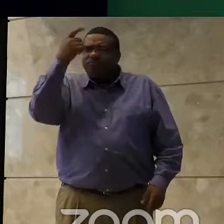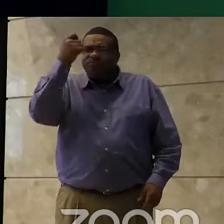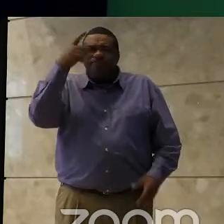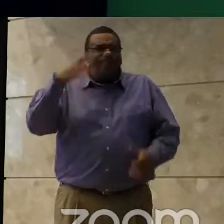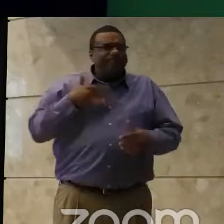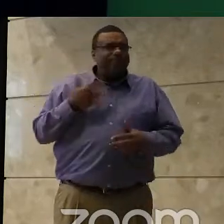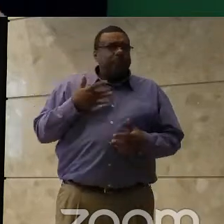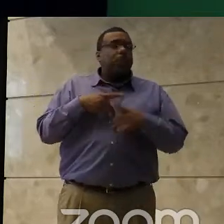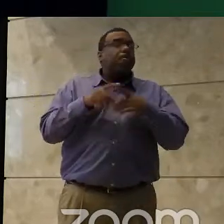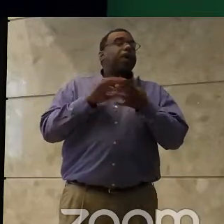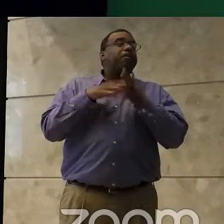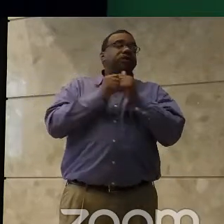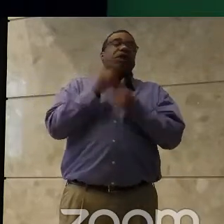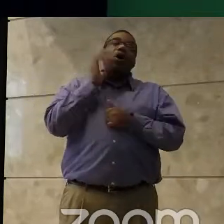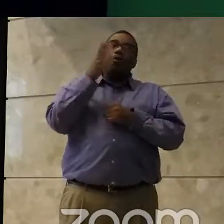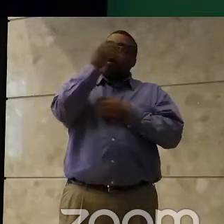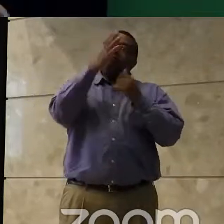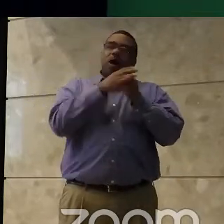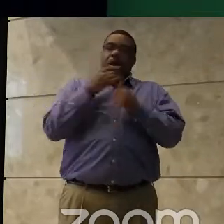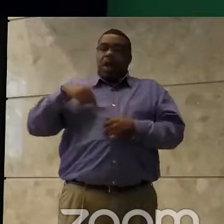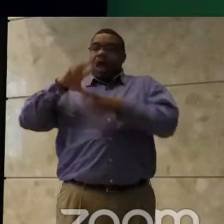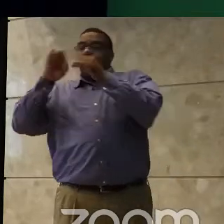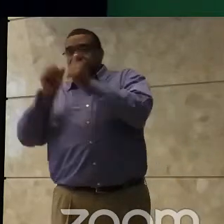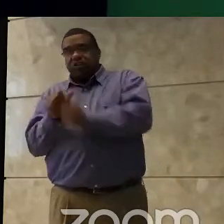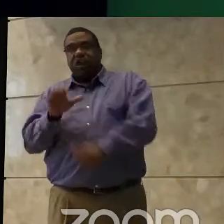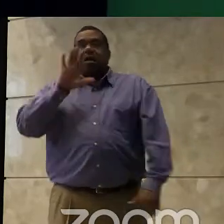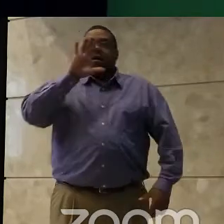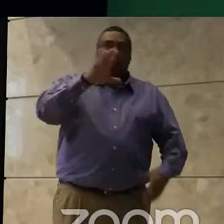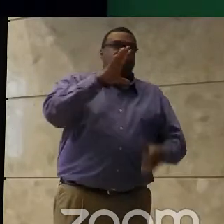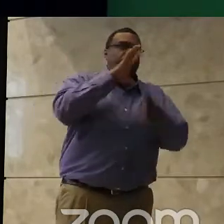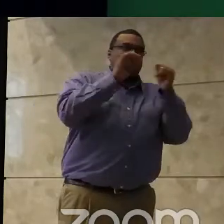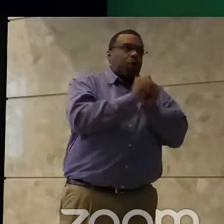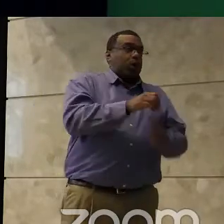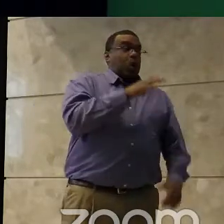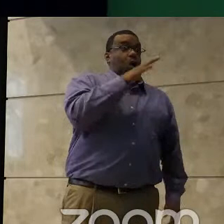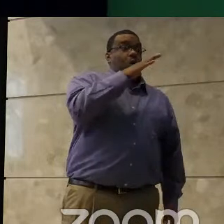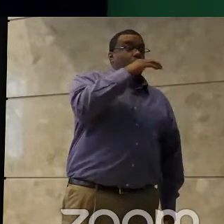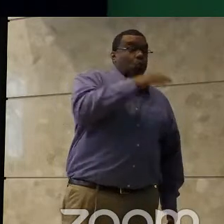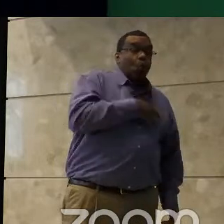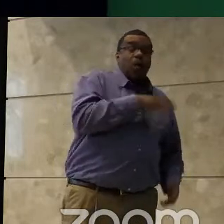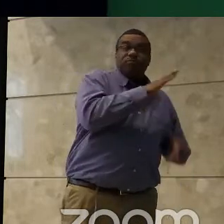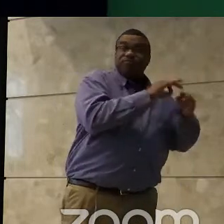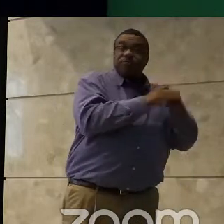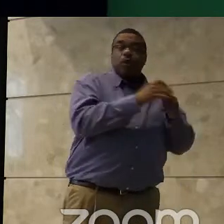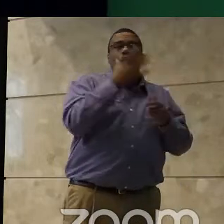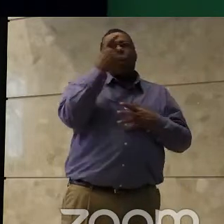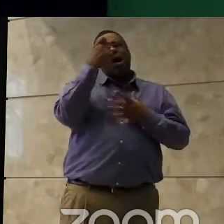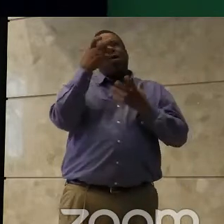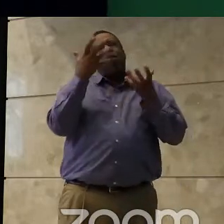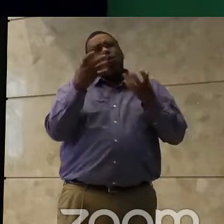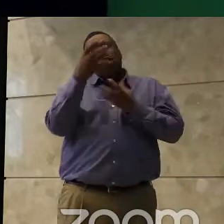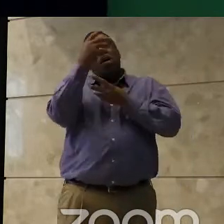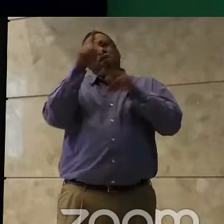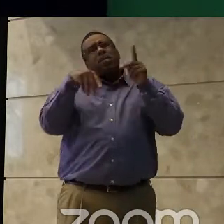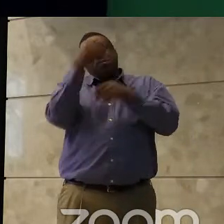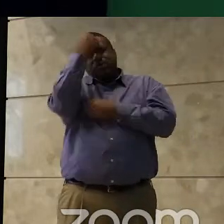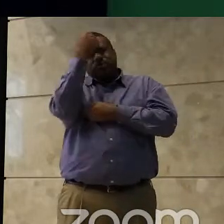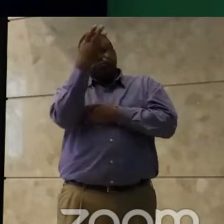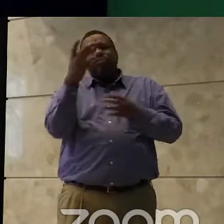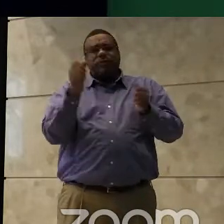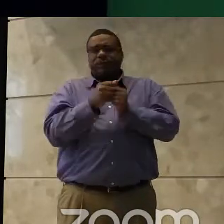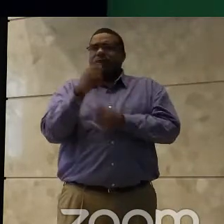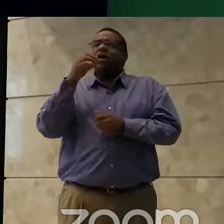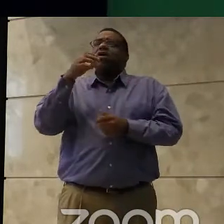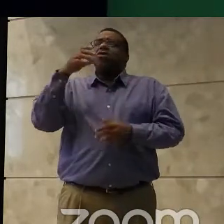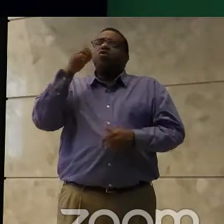is why we must tell our story, his story, her story, because we want people to know those names of those